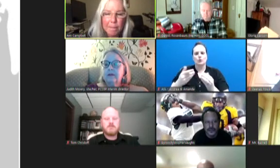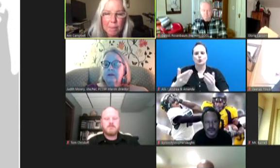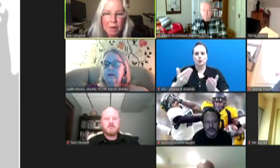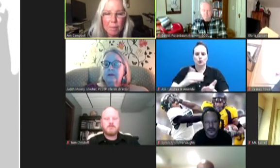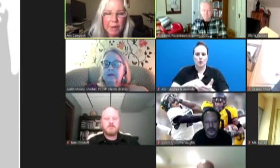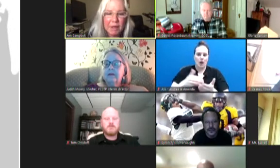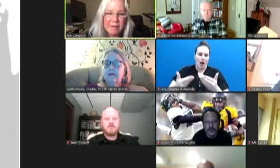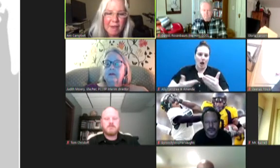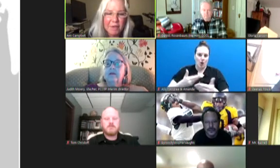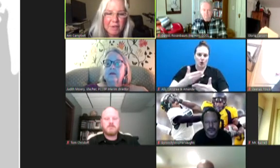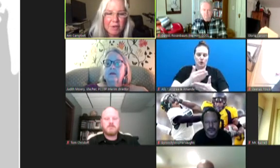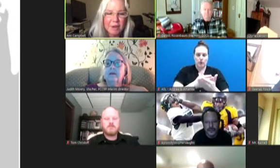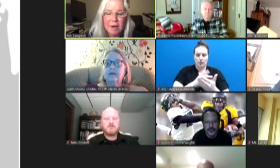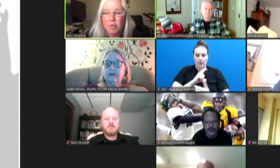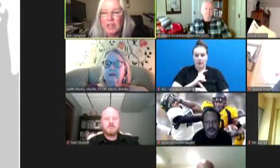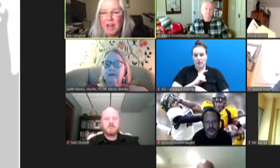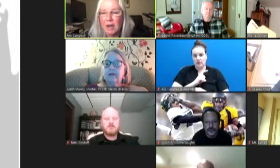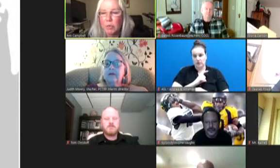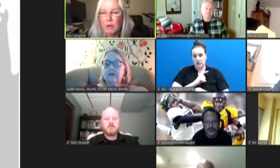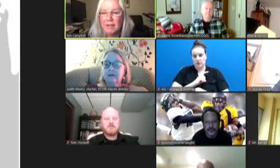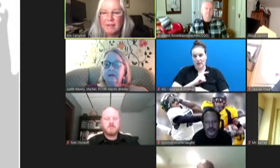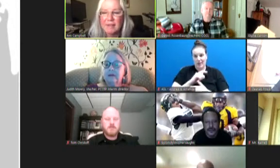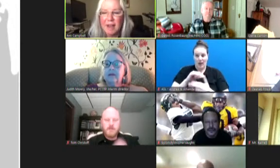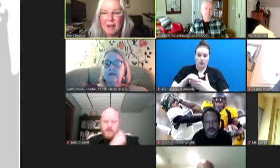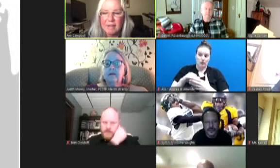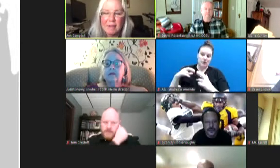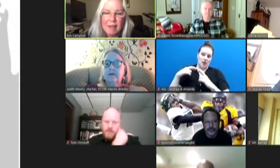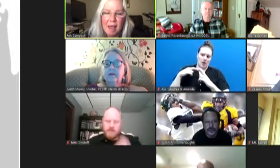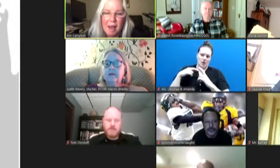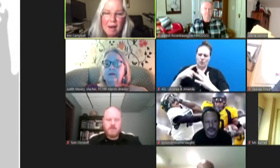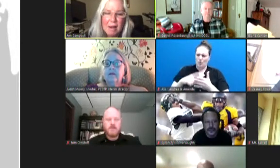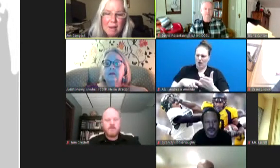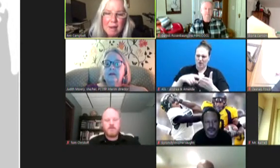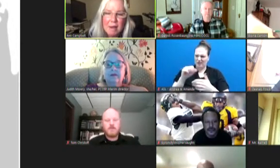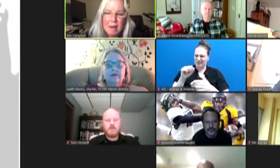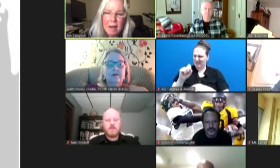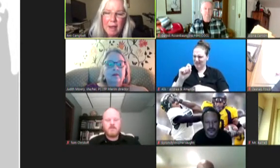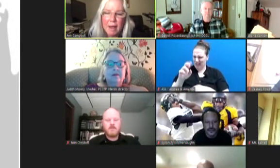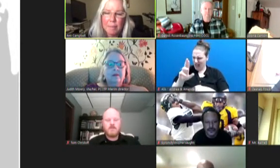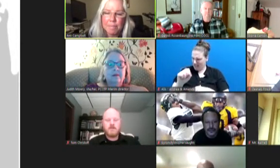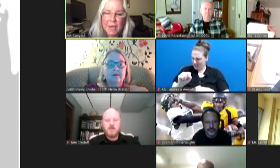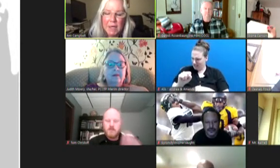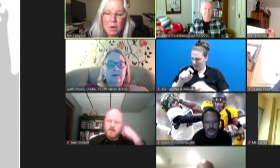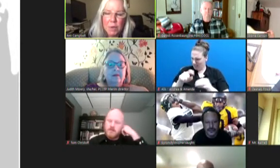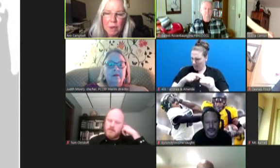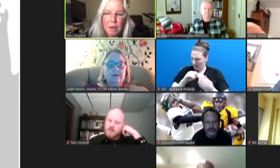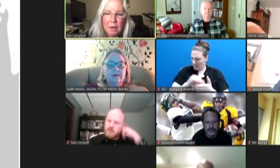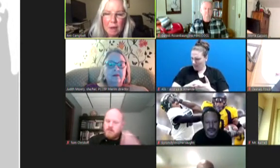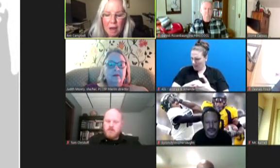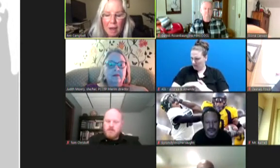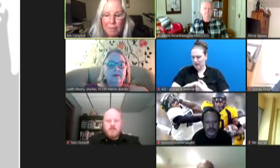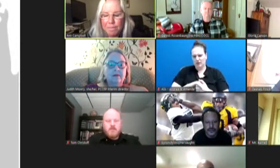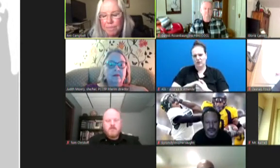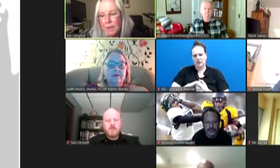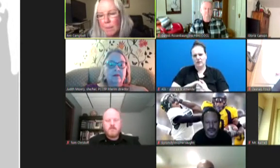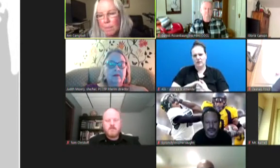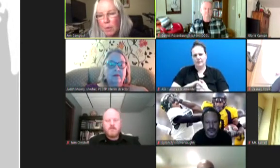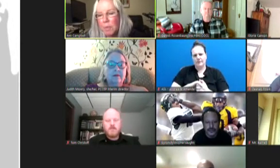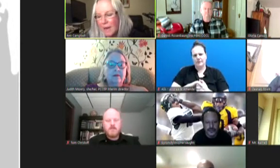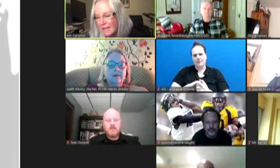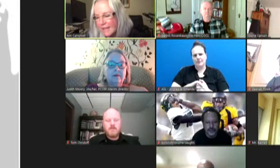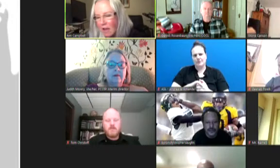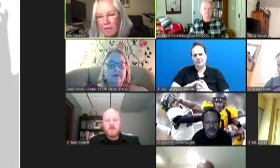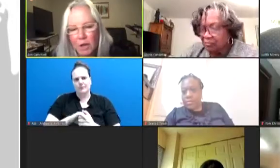some police officers that have retired, what is the status on that? I know that